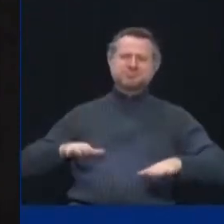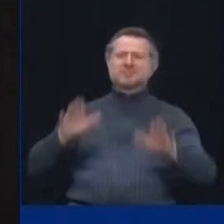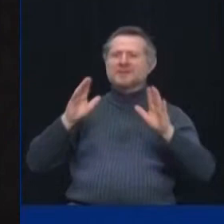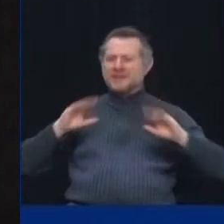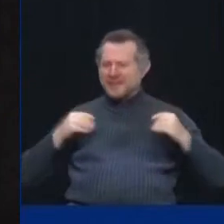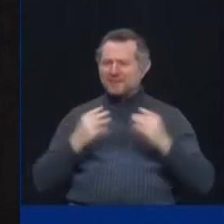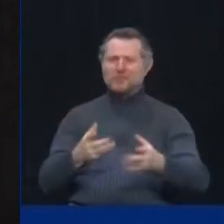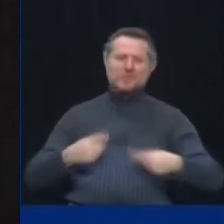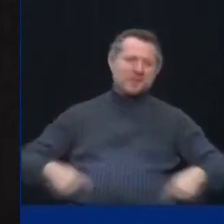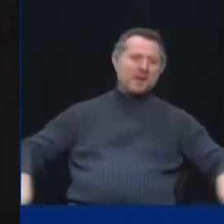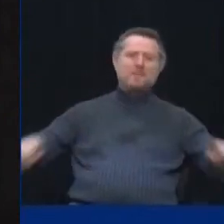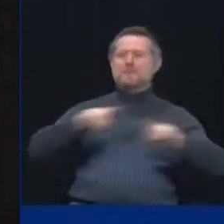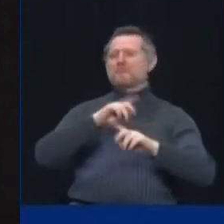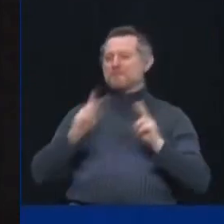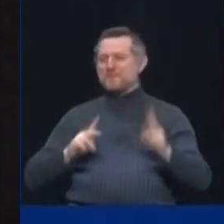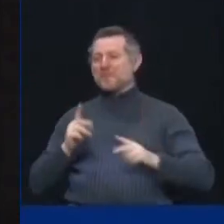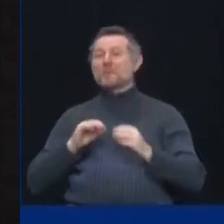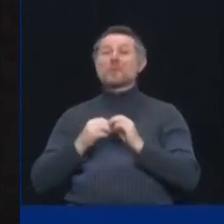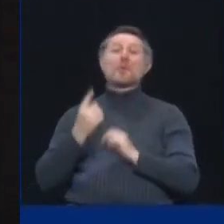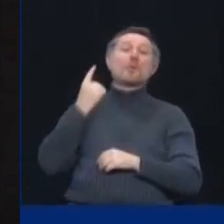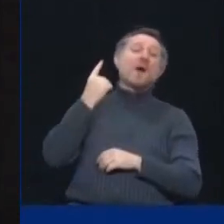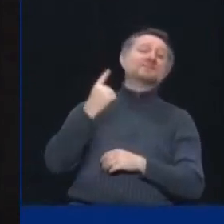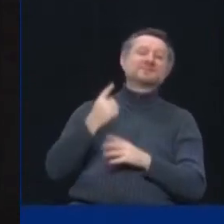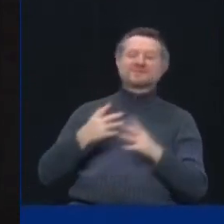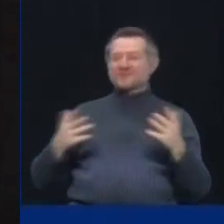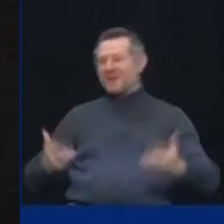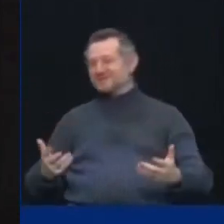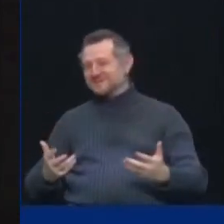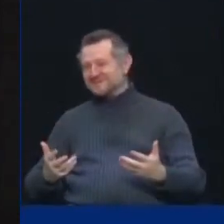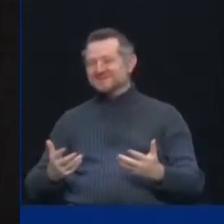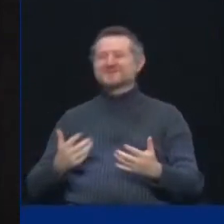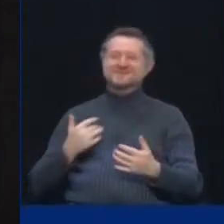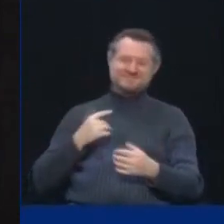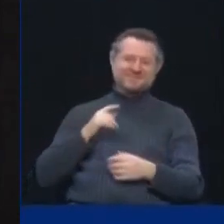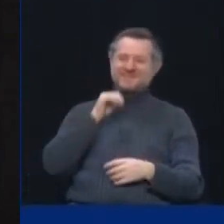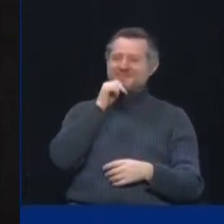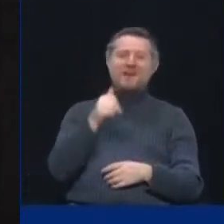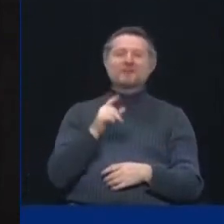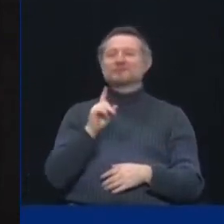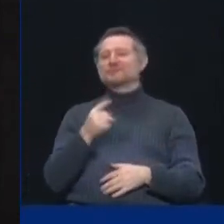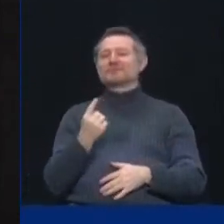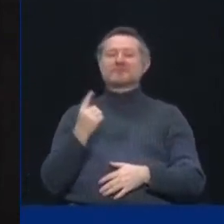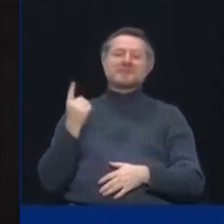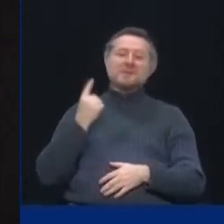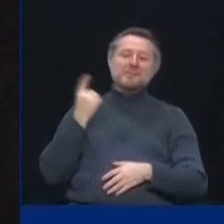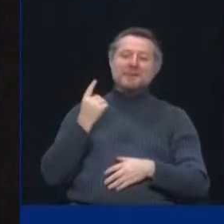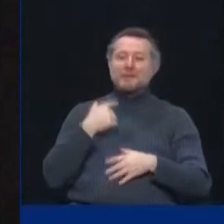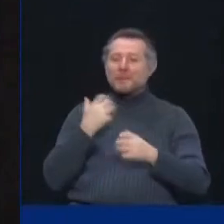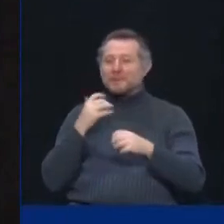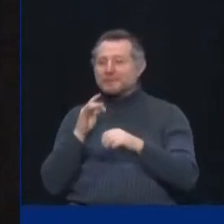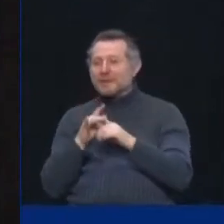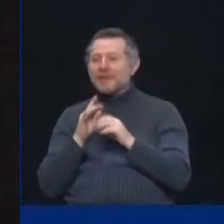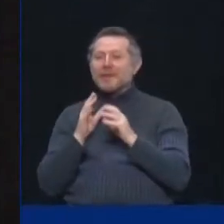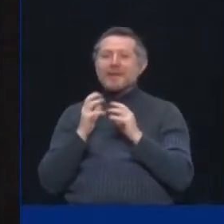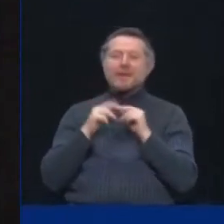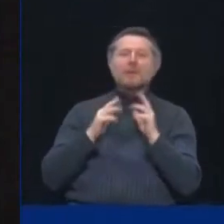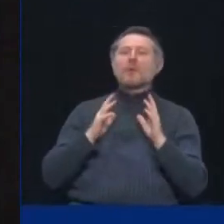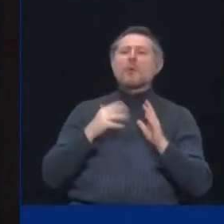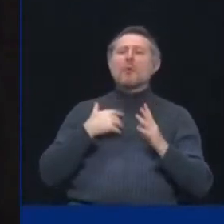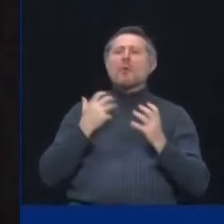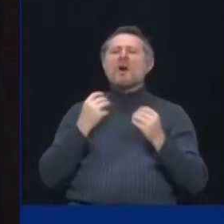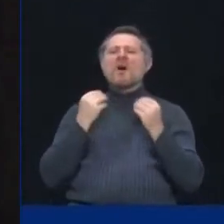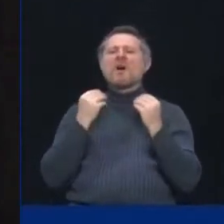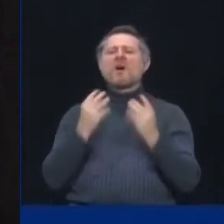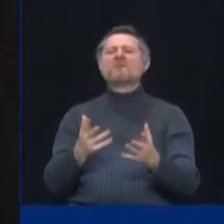thing, which I believe is something that's not physically tangible, but is bigger than brick and mortar, and that is hope.